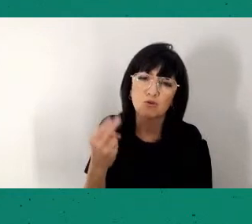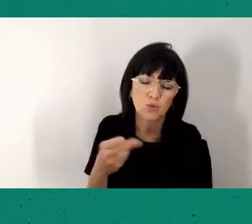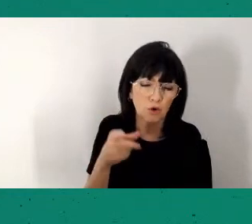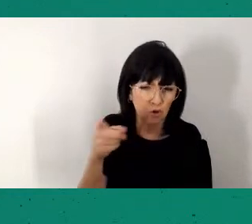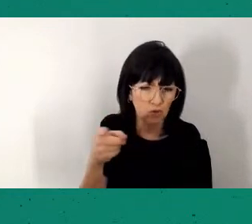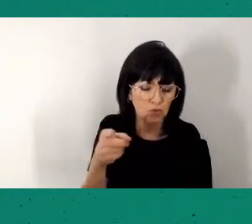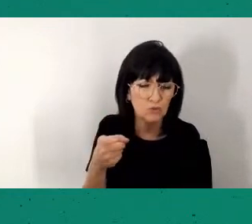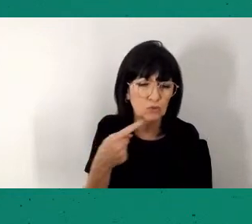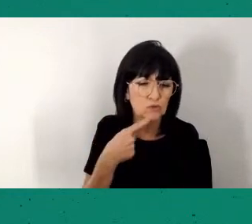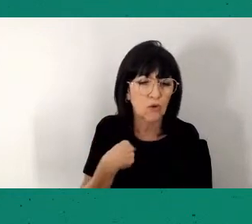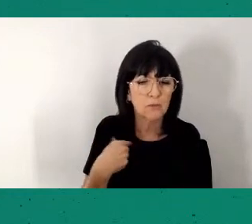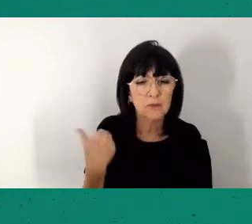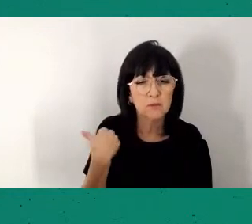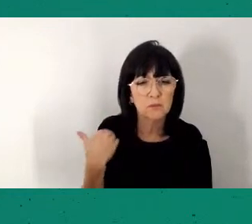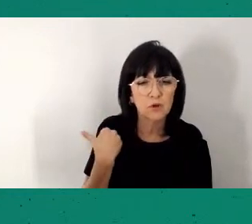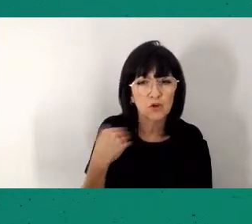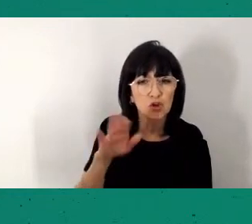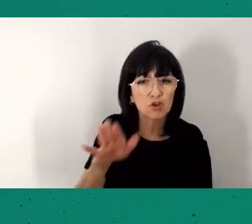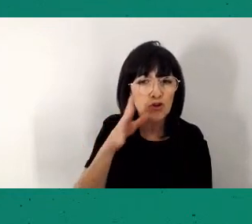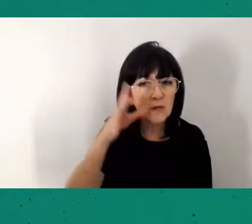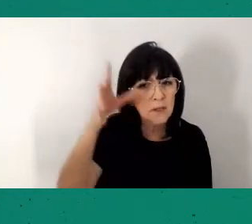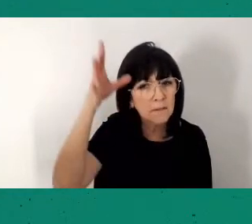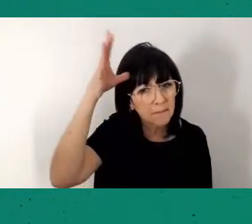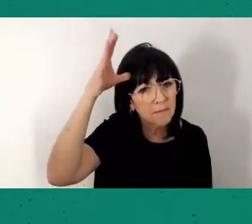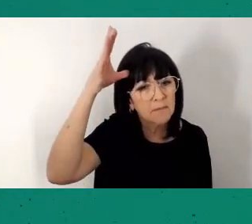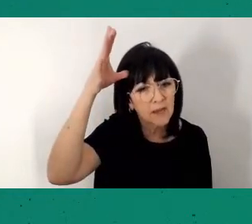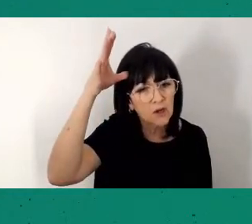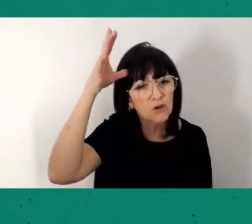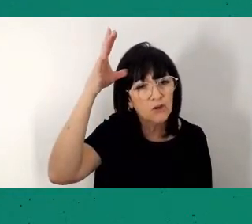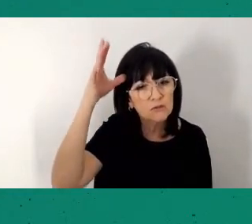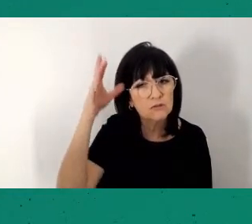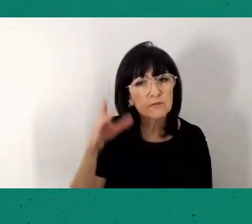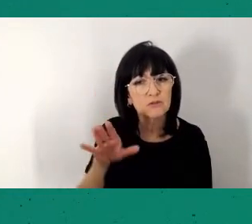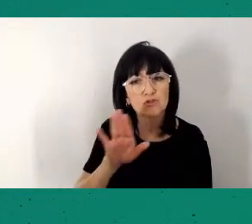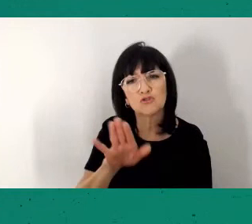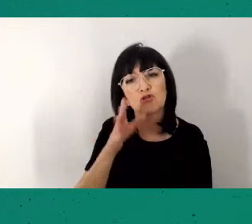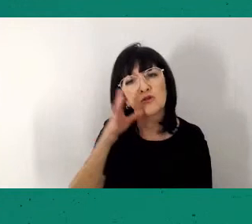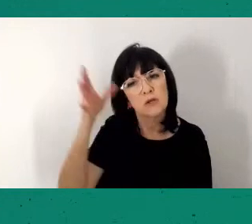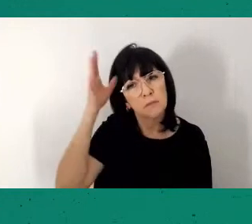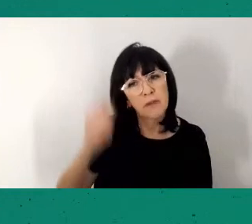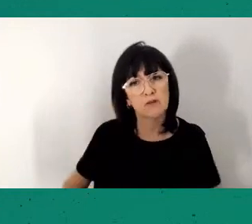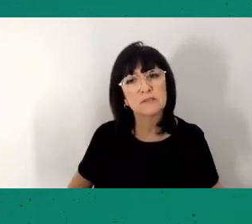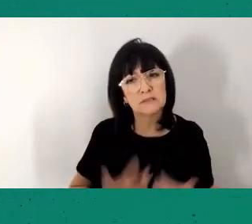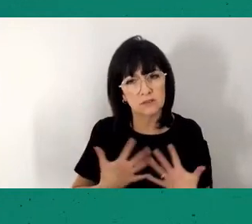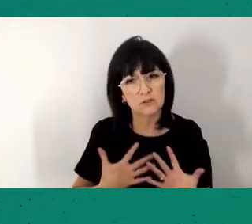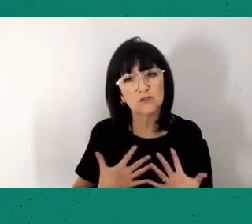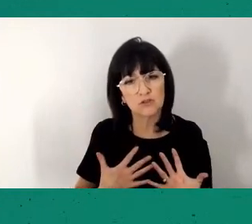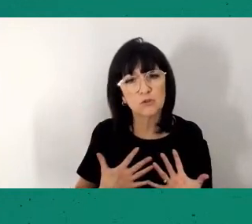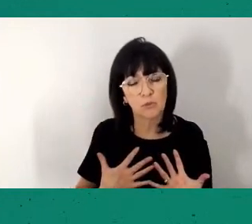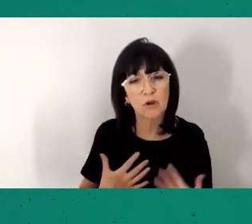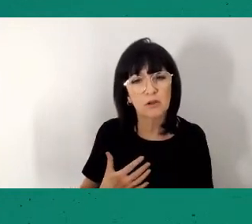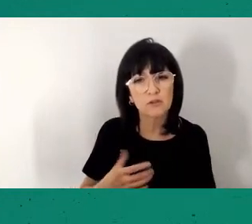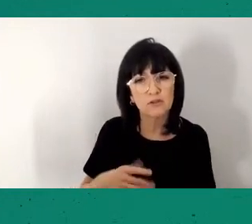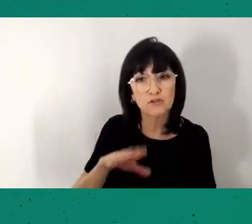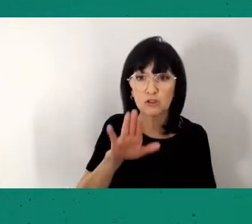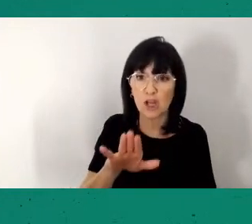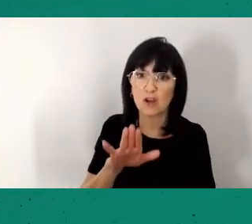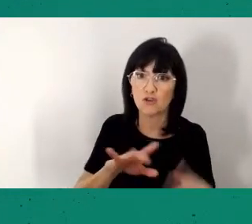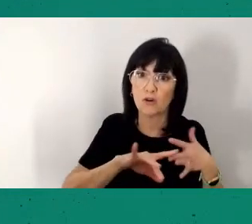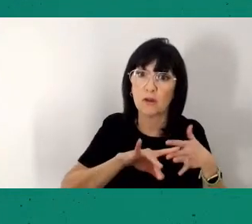about your parents and the inspiration that you got from them and the early education you got from